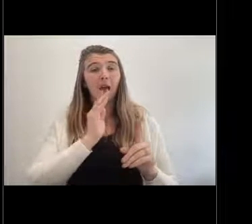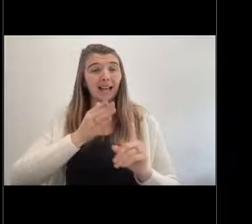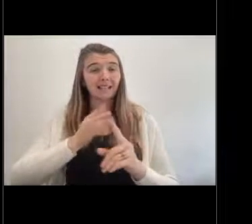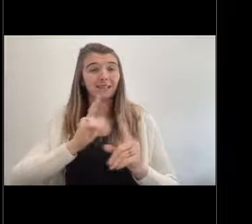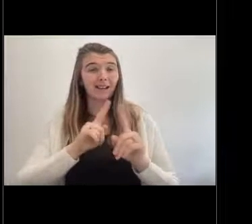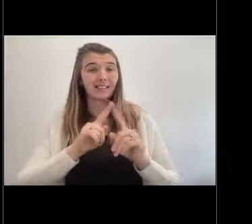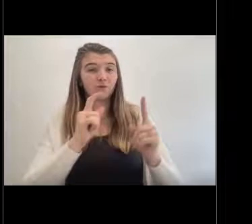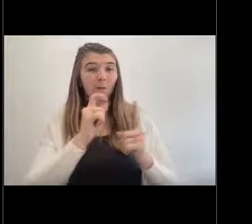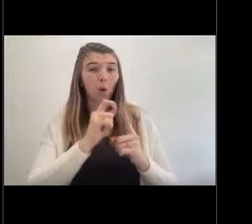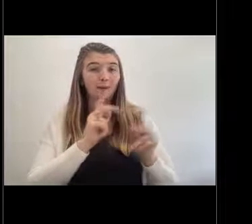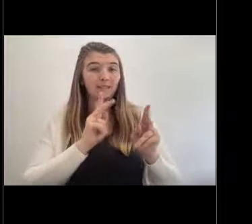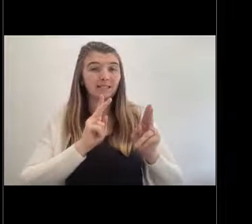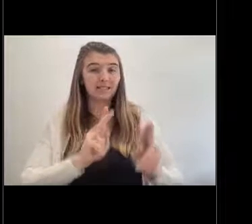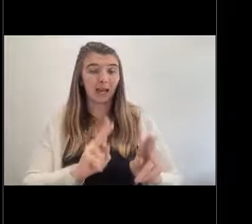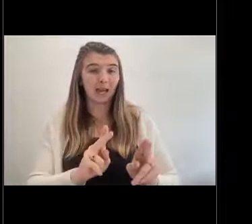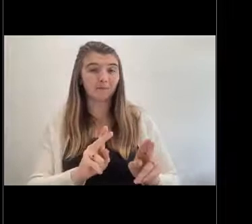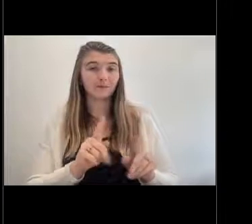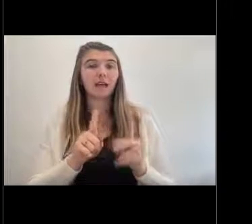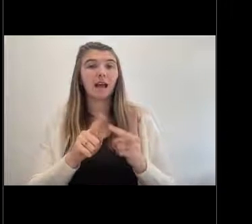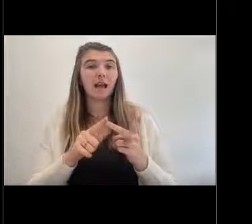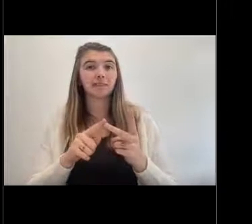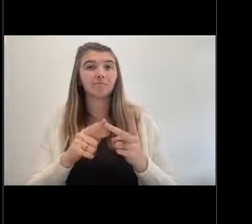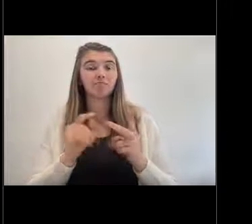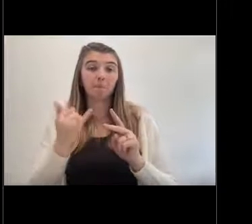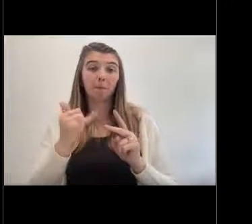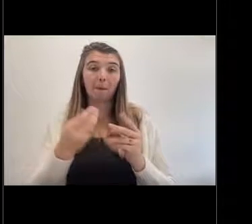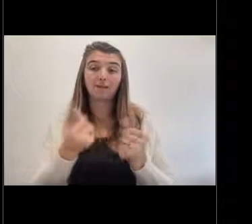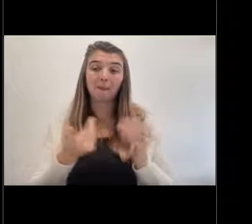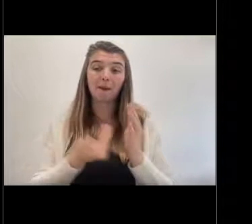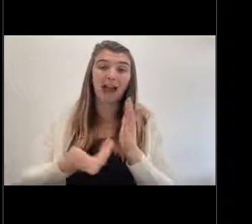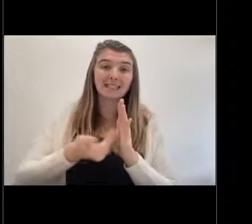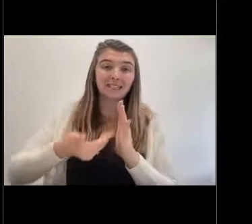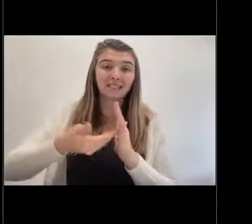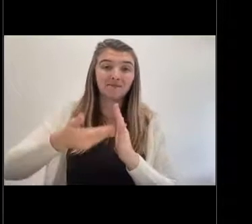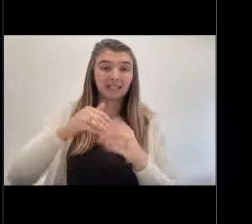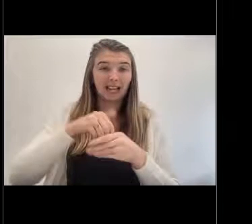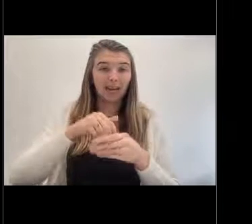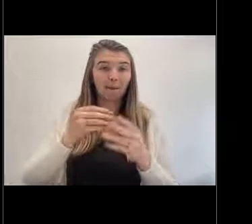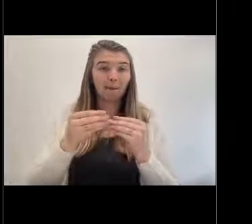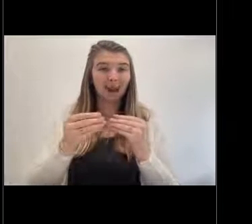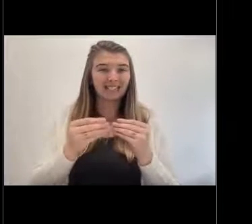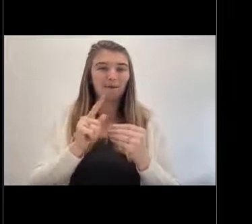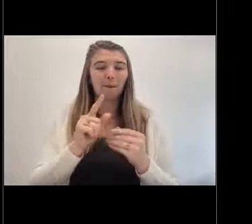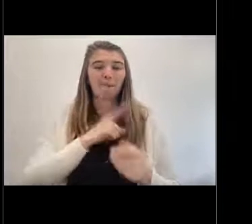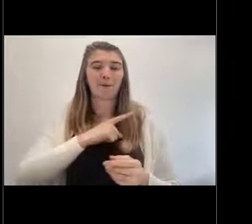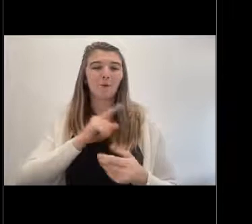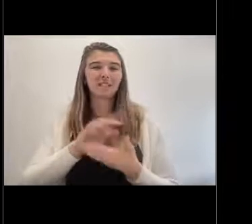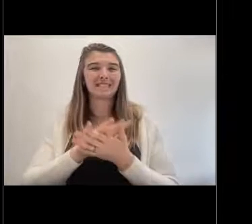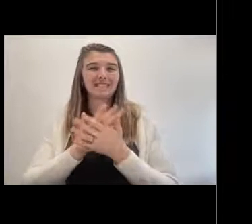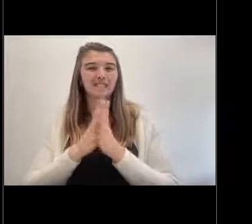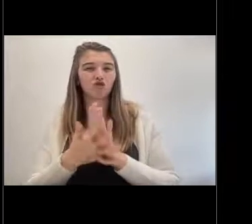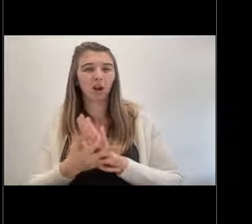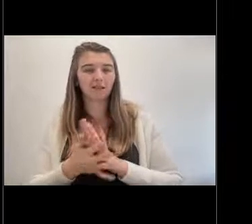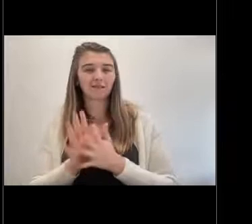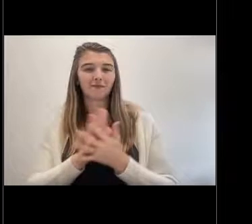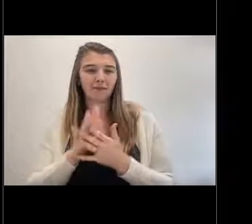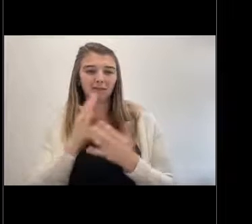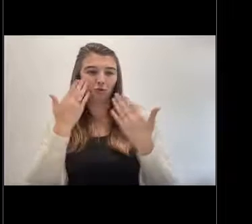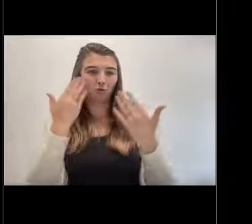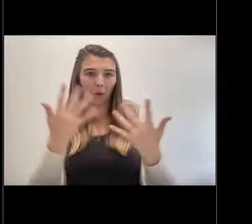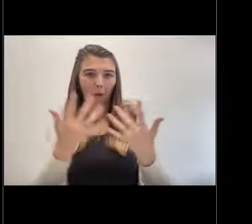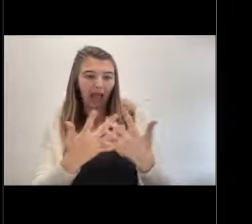give you information of the additives in the plastics. But because it's a destructive technique, you won't be able to know the number or the